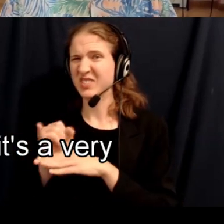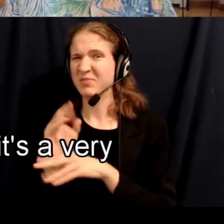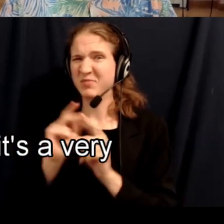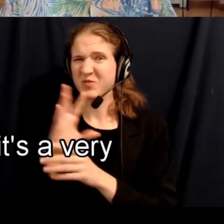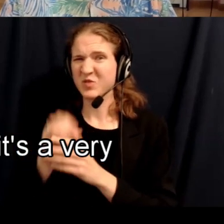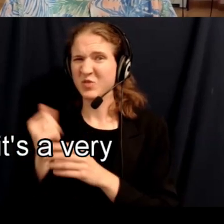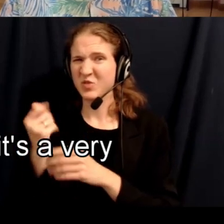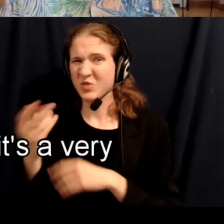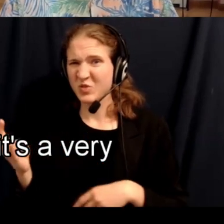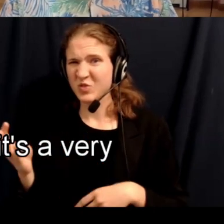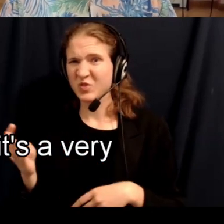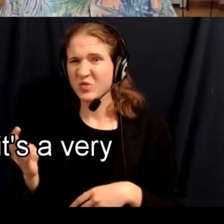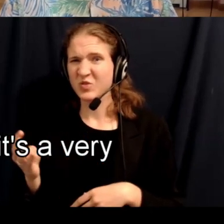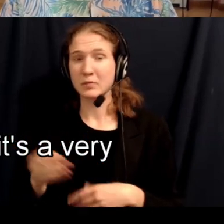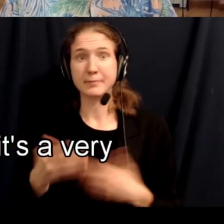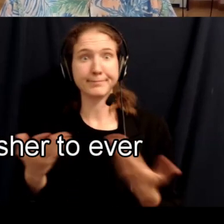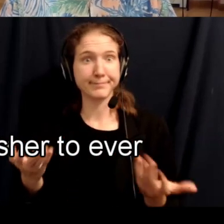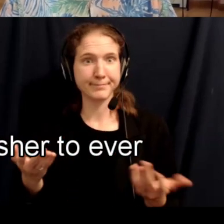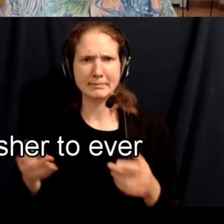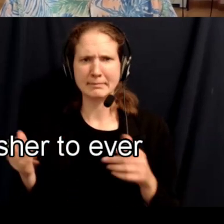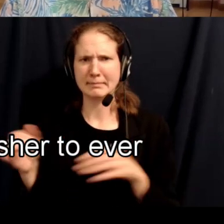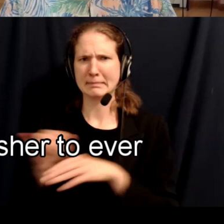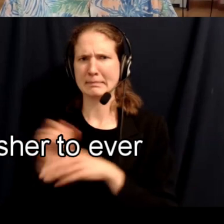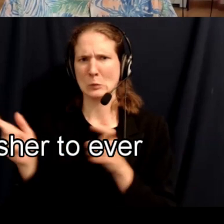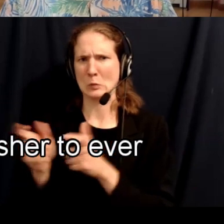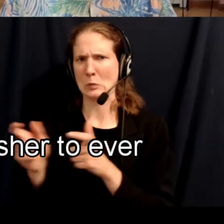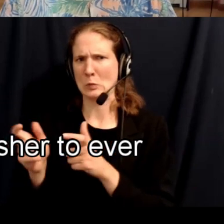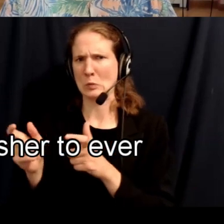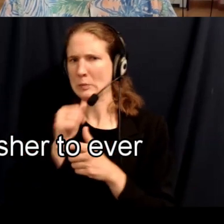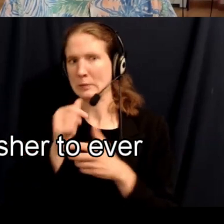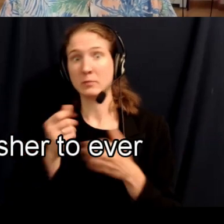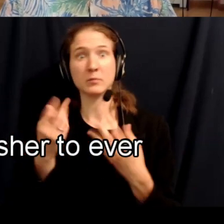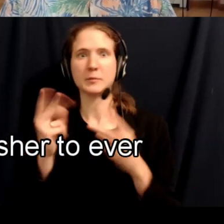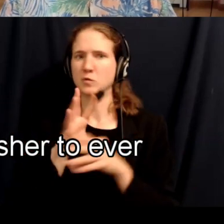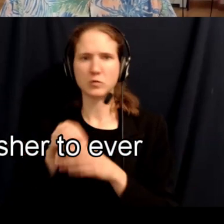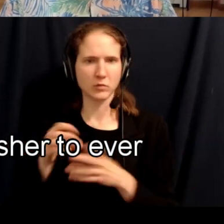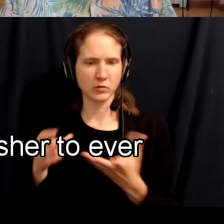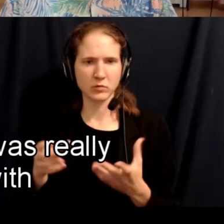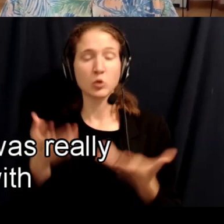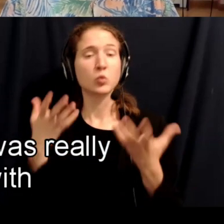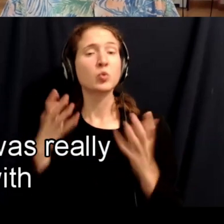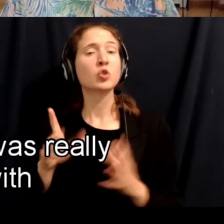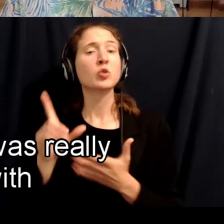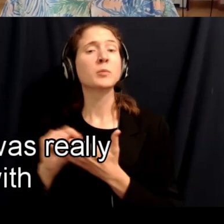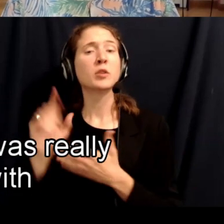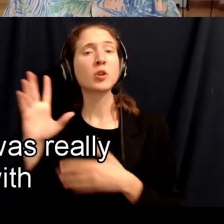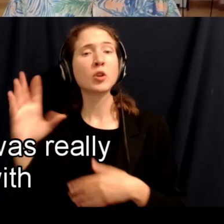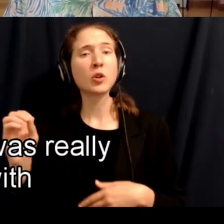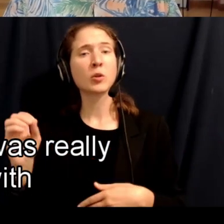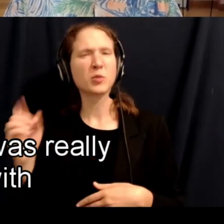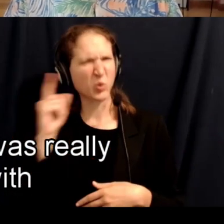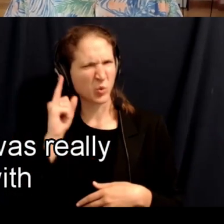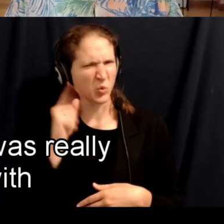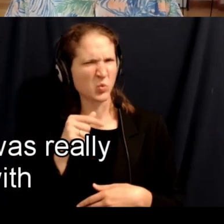In the big picture of it all, it's a very small industry. So I never wanted a publisher to ever get wind of, like, saying, oh, she was